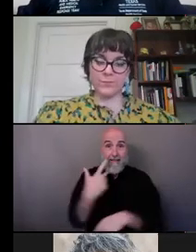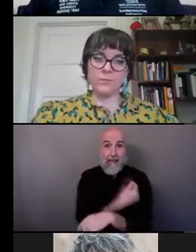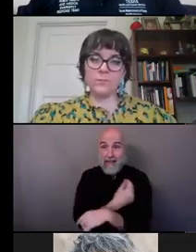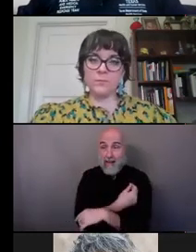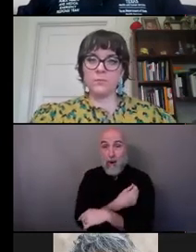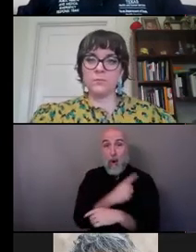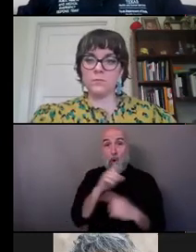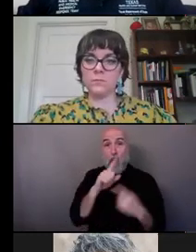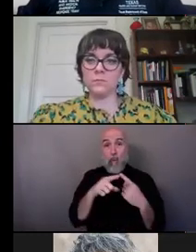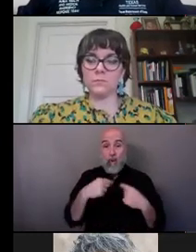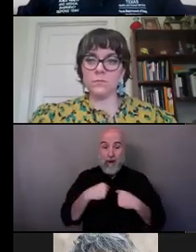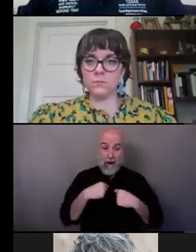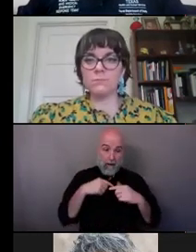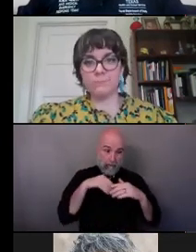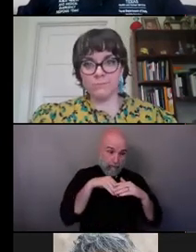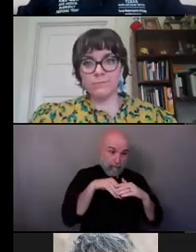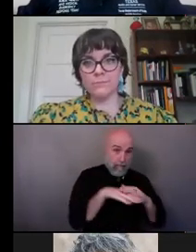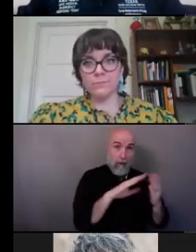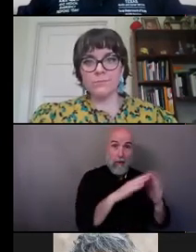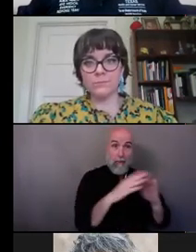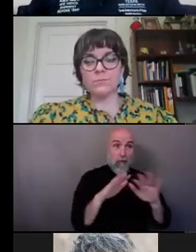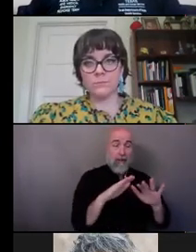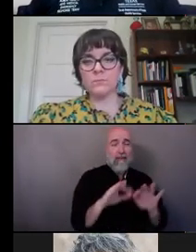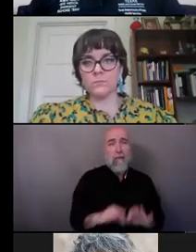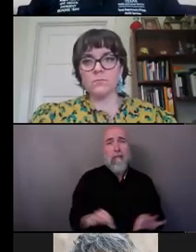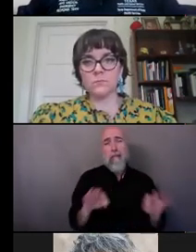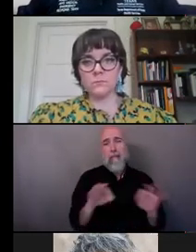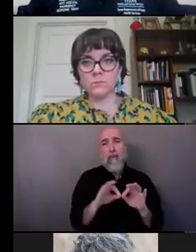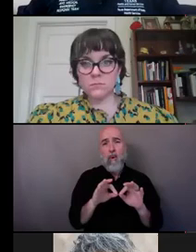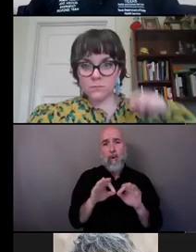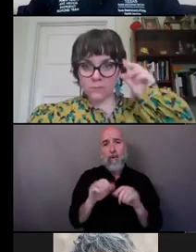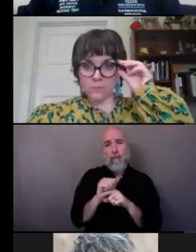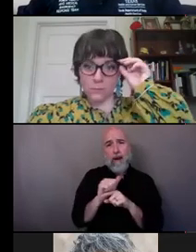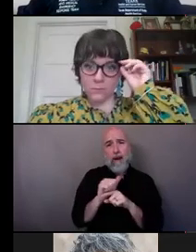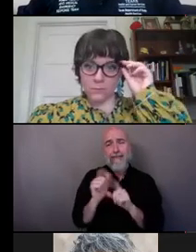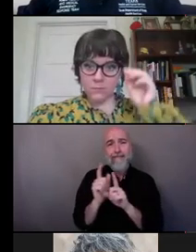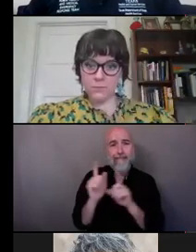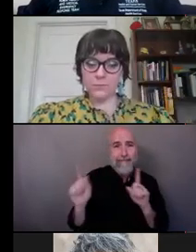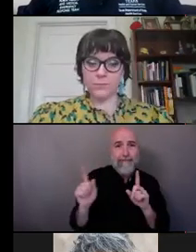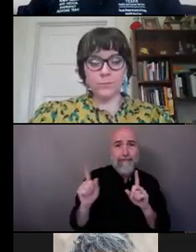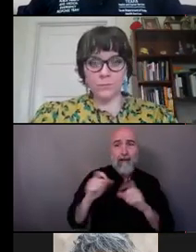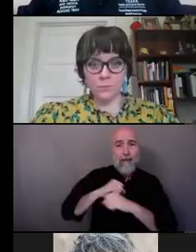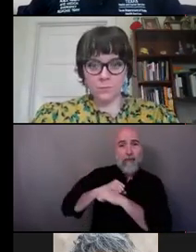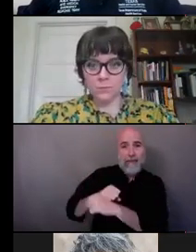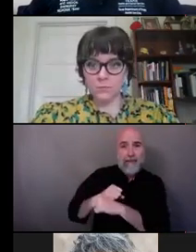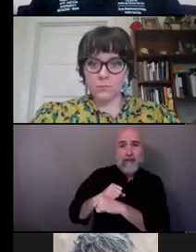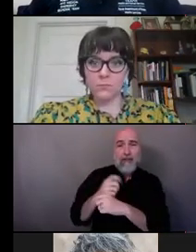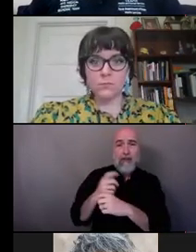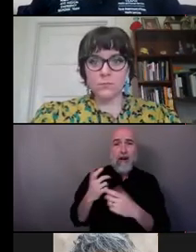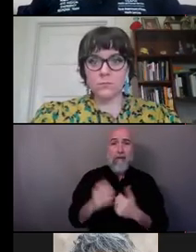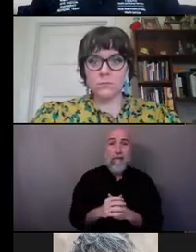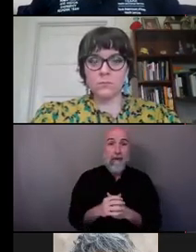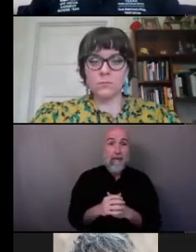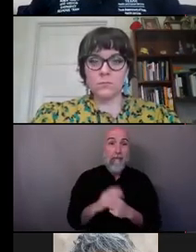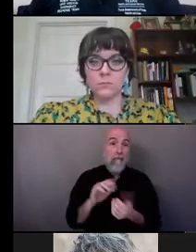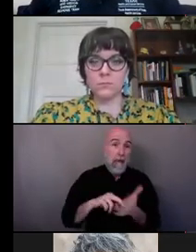the community, it's really important to practice those good infection prevention measures that we talk about, including